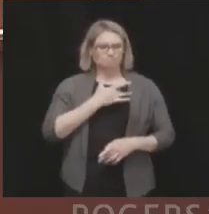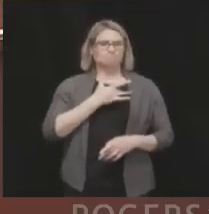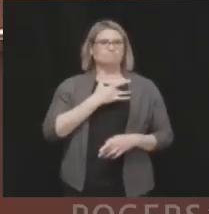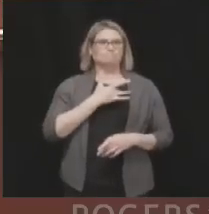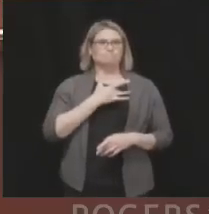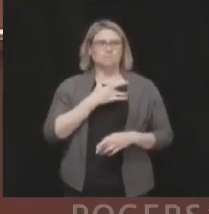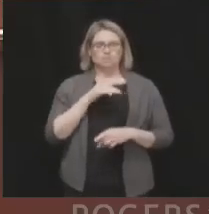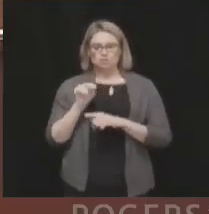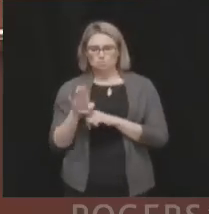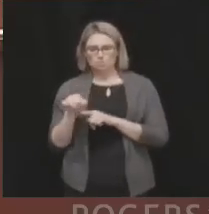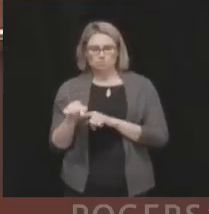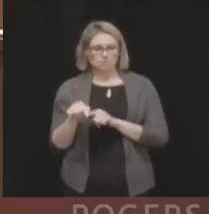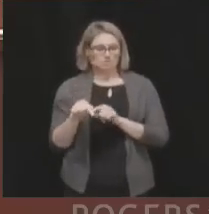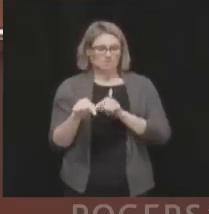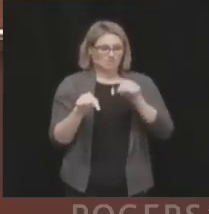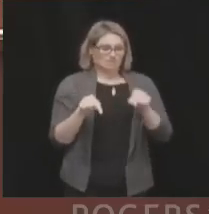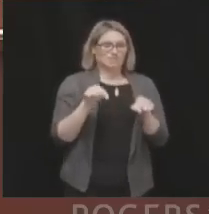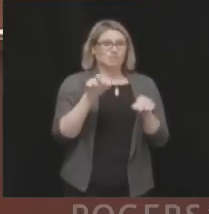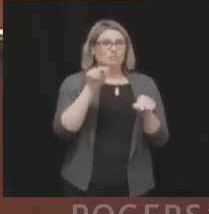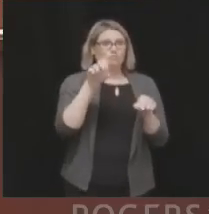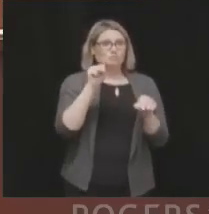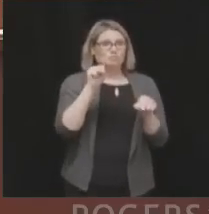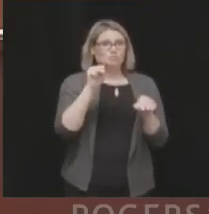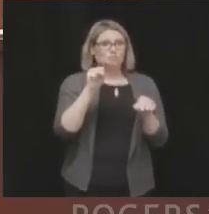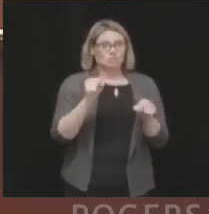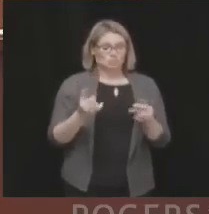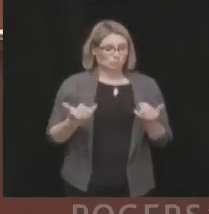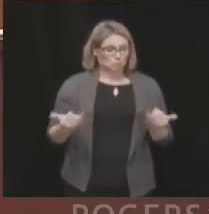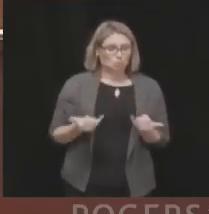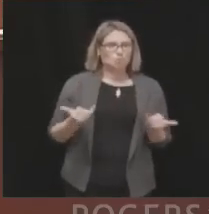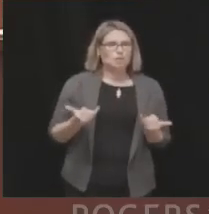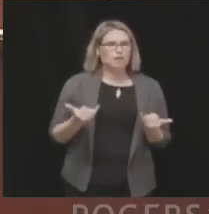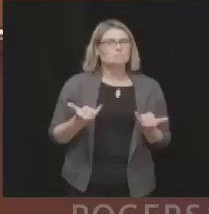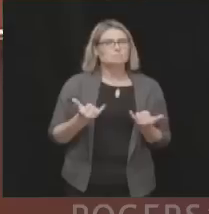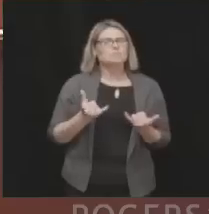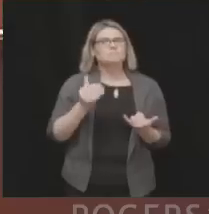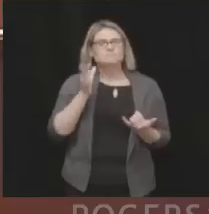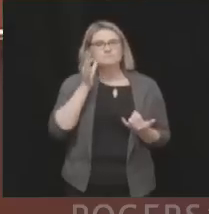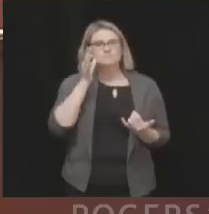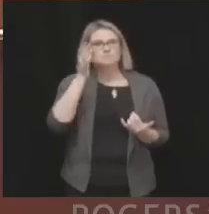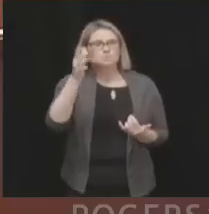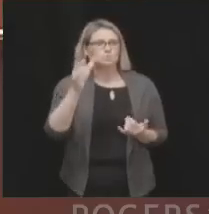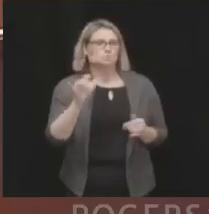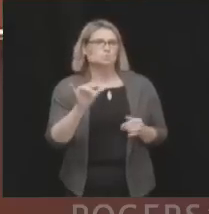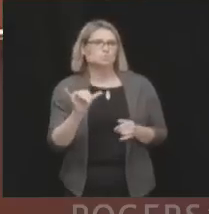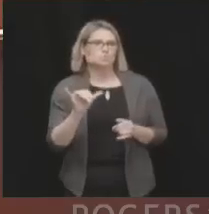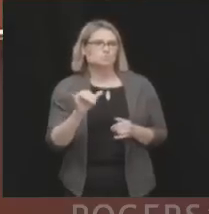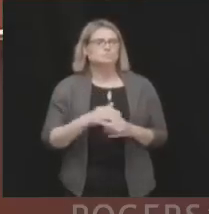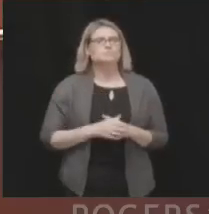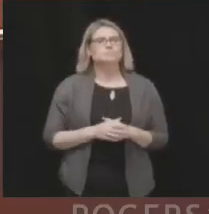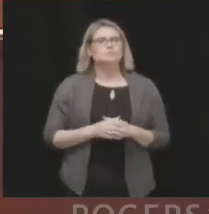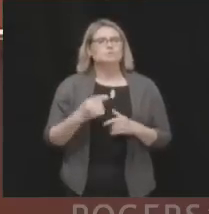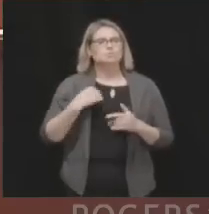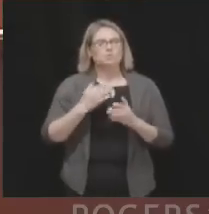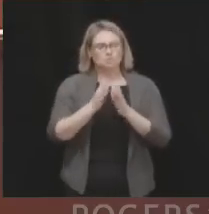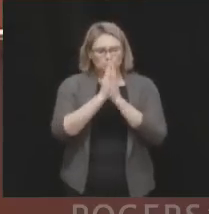Today is an important day for our province. I must begin by thanking the other leaders, Dr. Russell and her